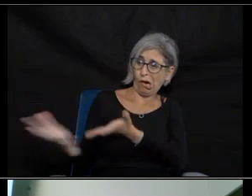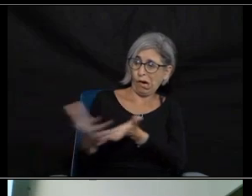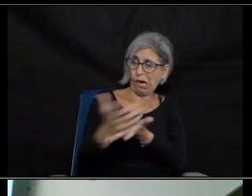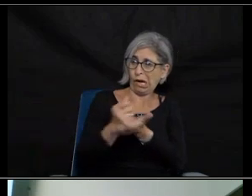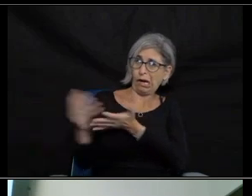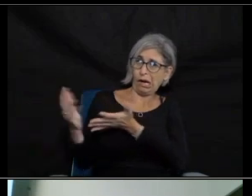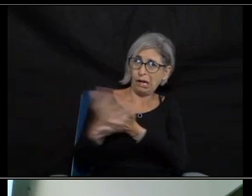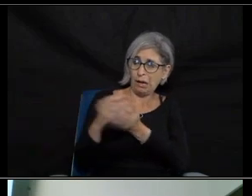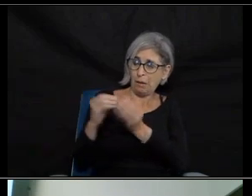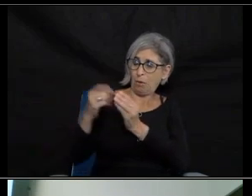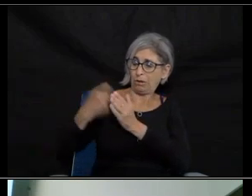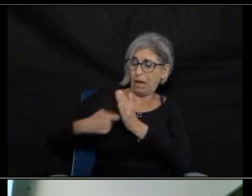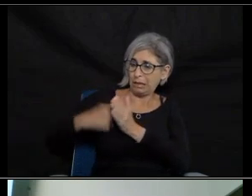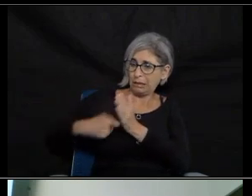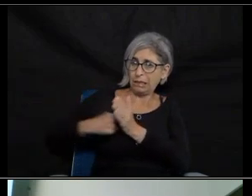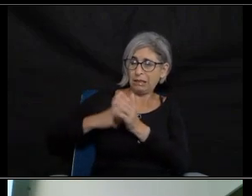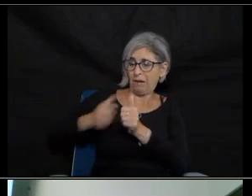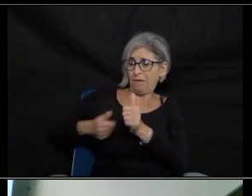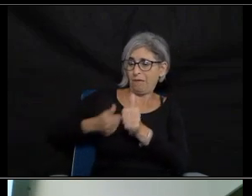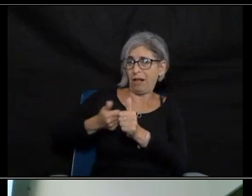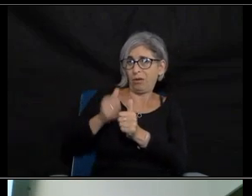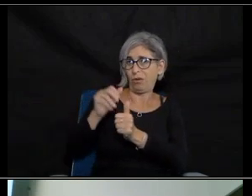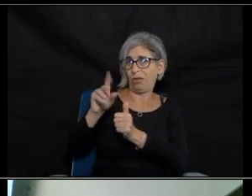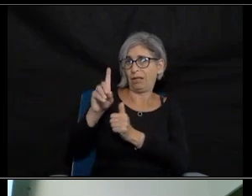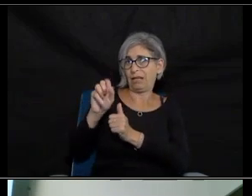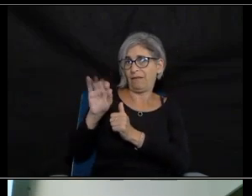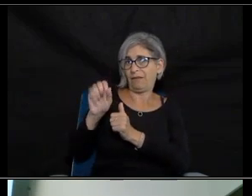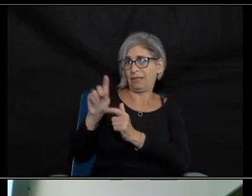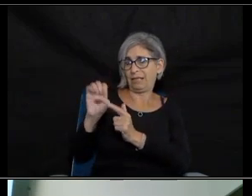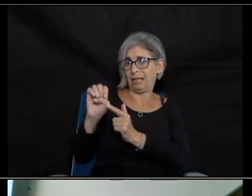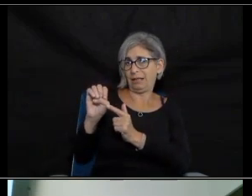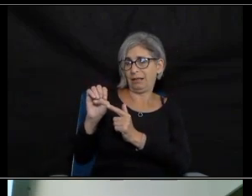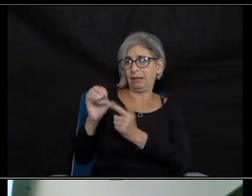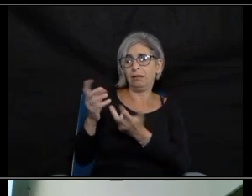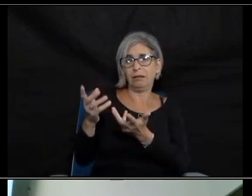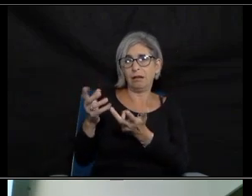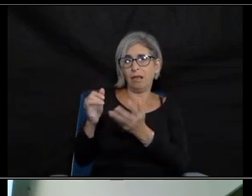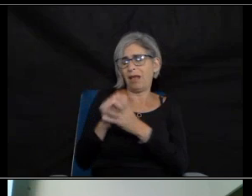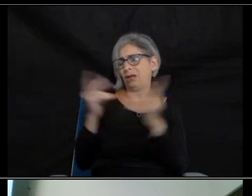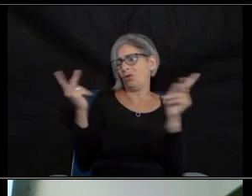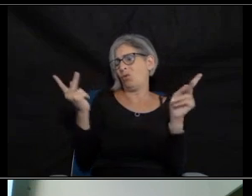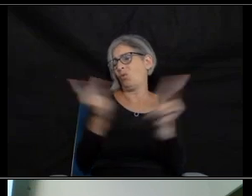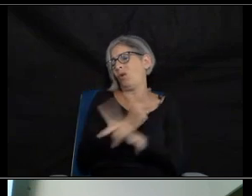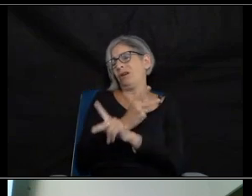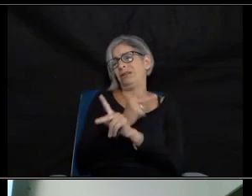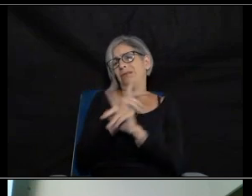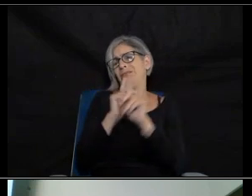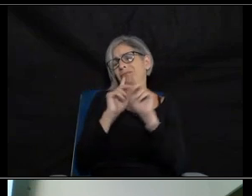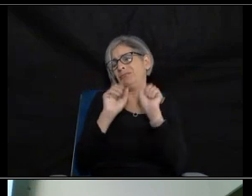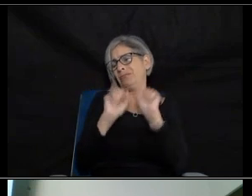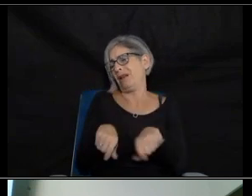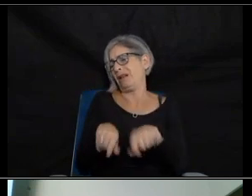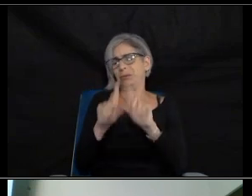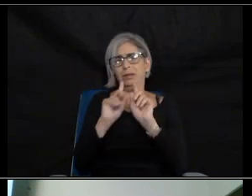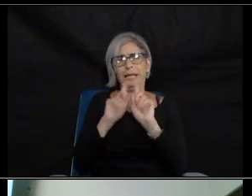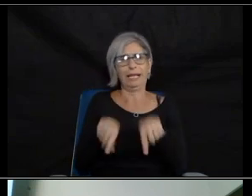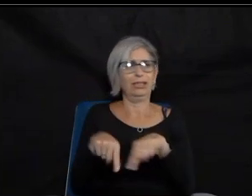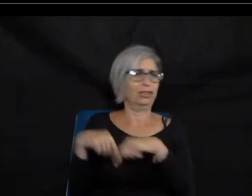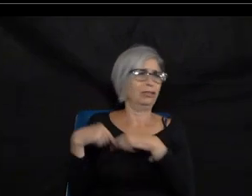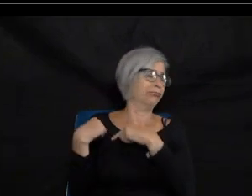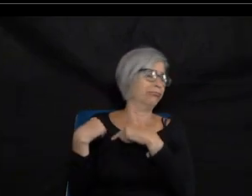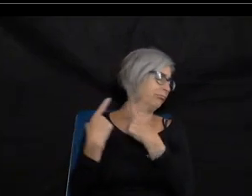tax base and they would make up for the deficit. That's absolutely the worst possible answer that you could give. Because